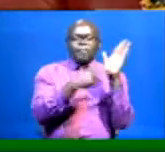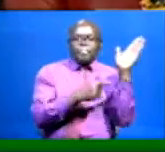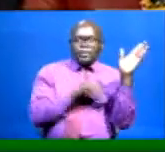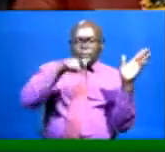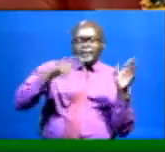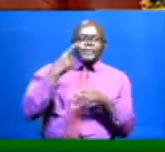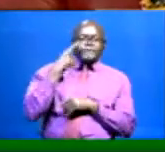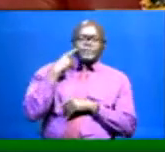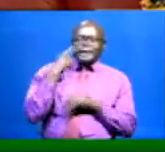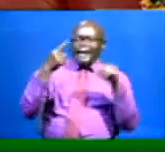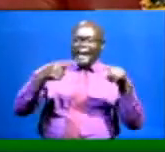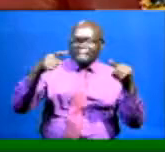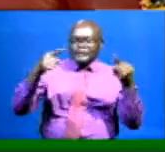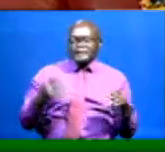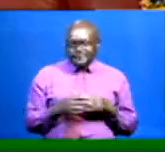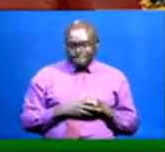is efficiency.